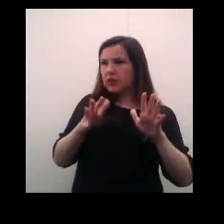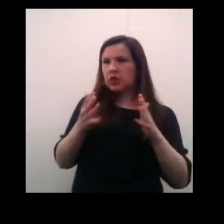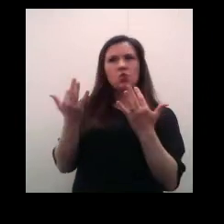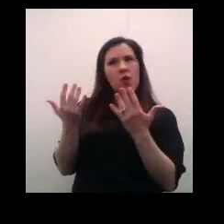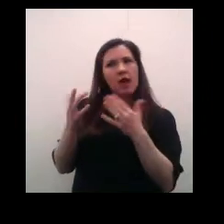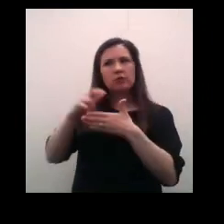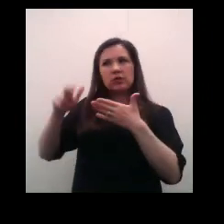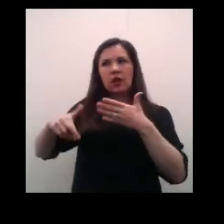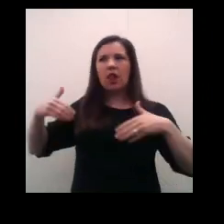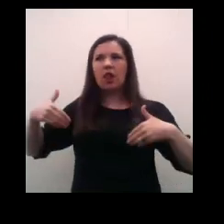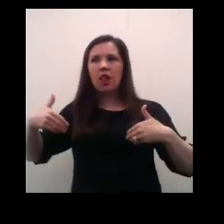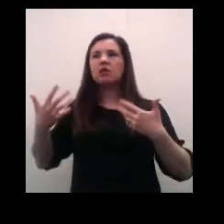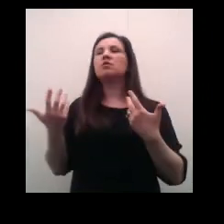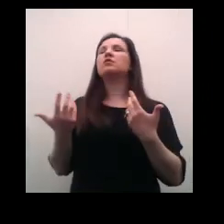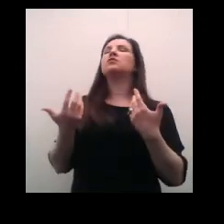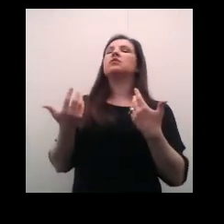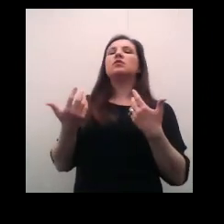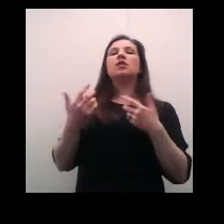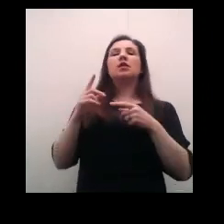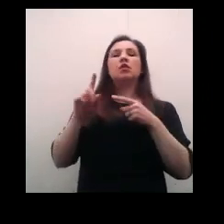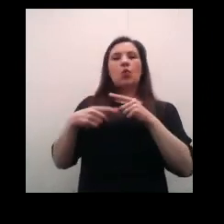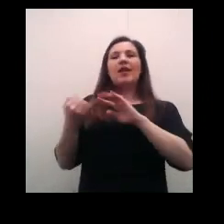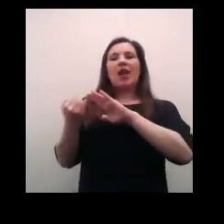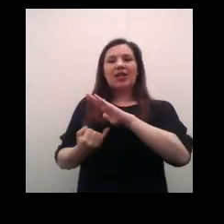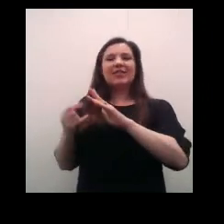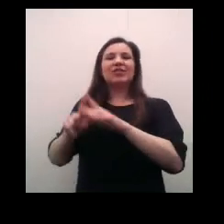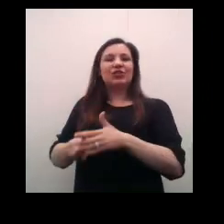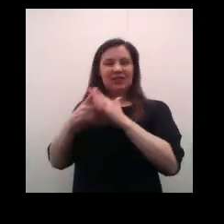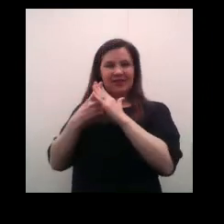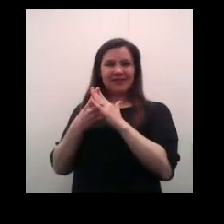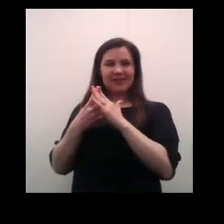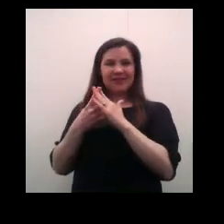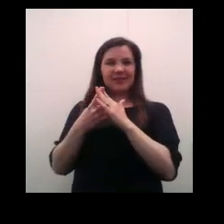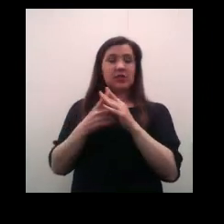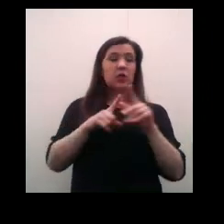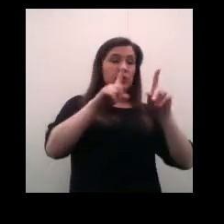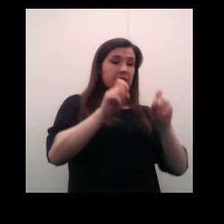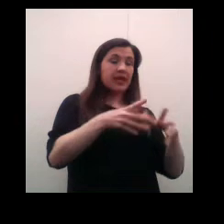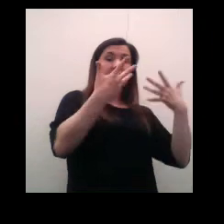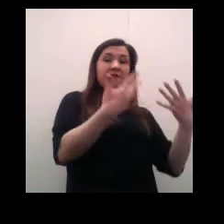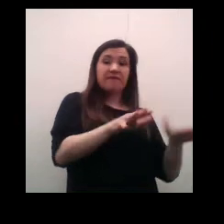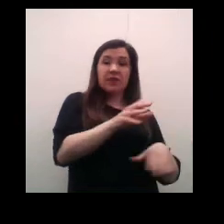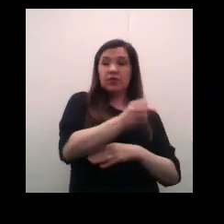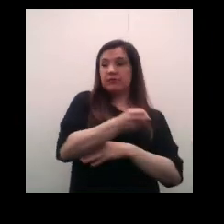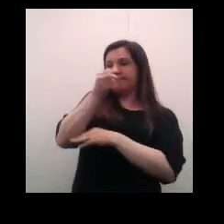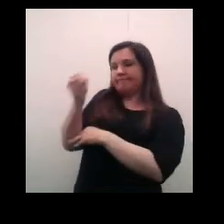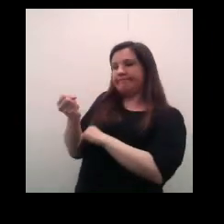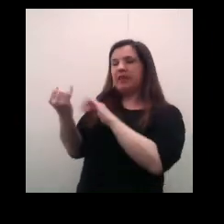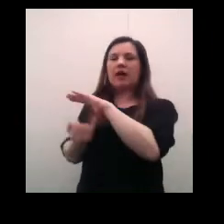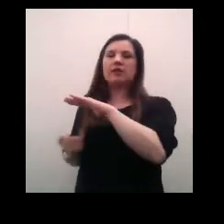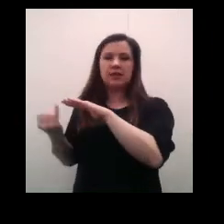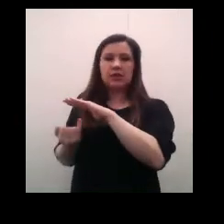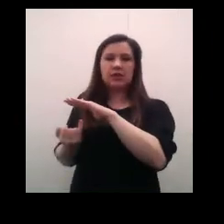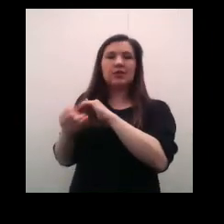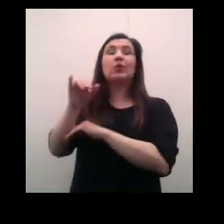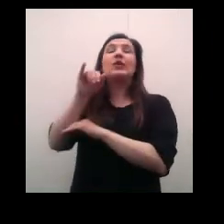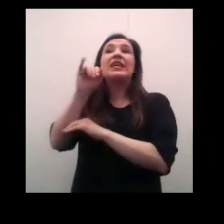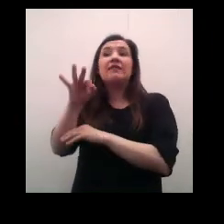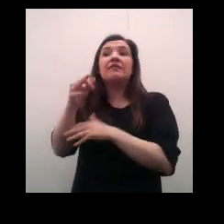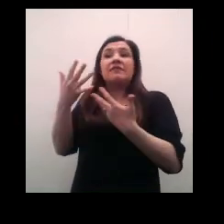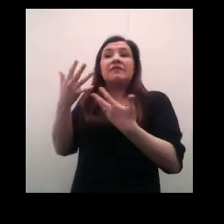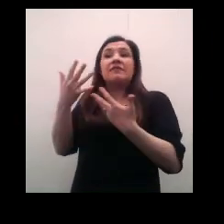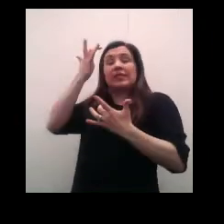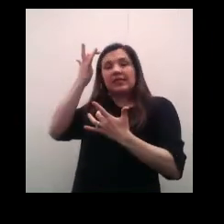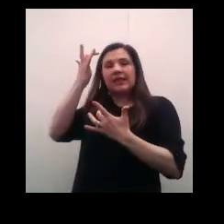high chance you might. So that's when isolation starts, is you have to be removed from the rest of the community in case you are